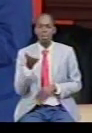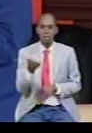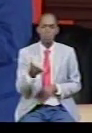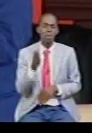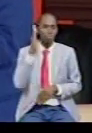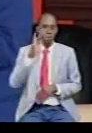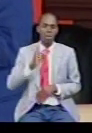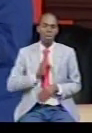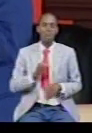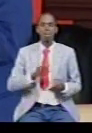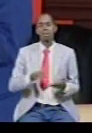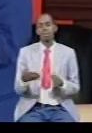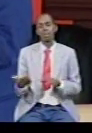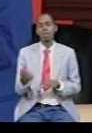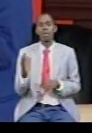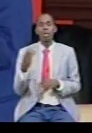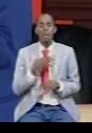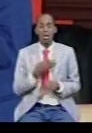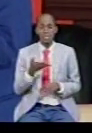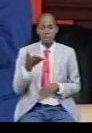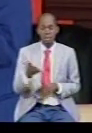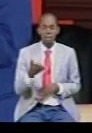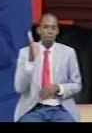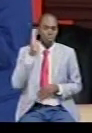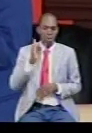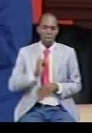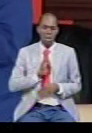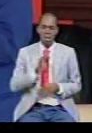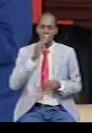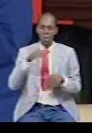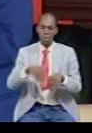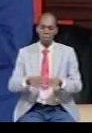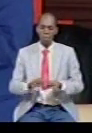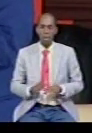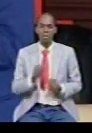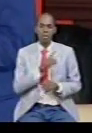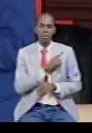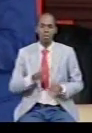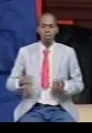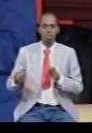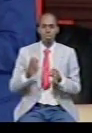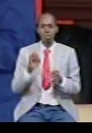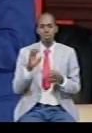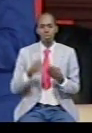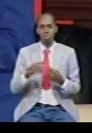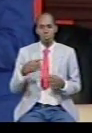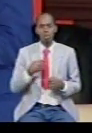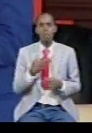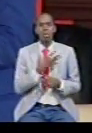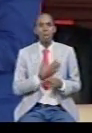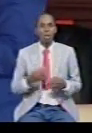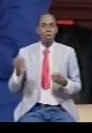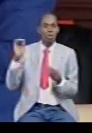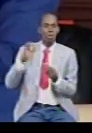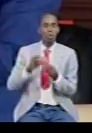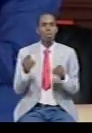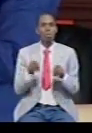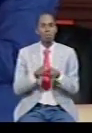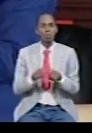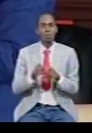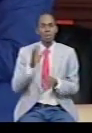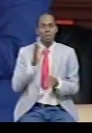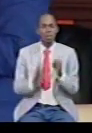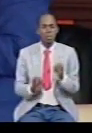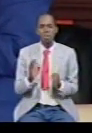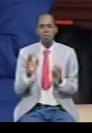I die, and there will I be buried. The Lord do so to me, and more also, if aught